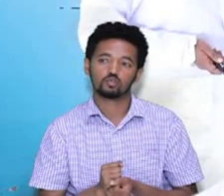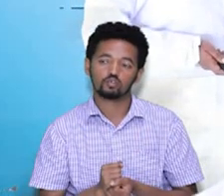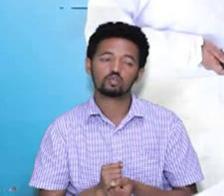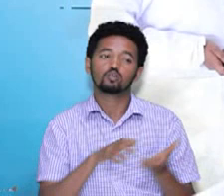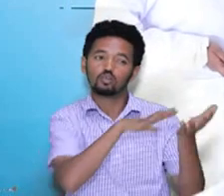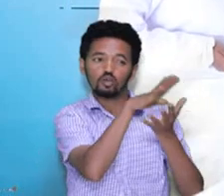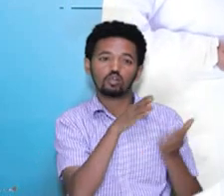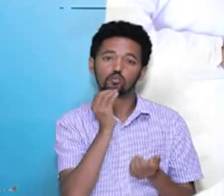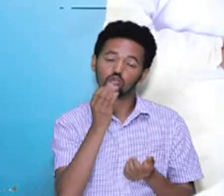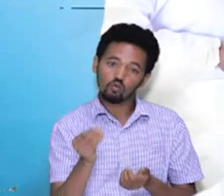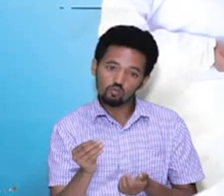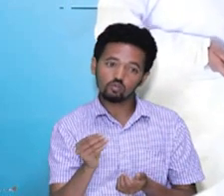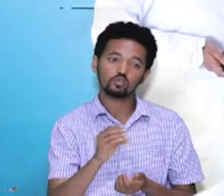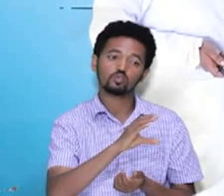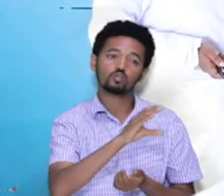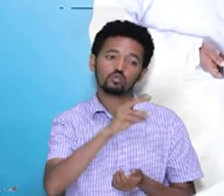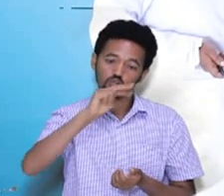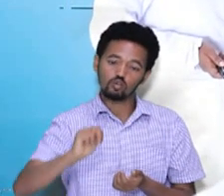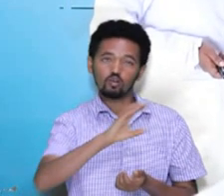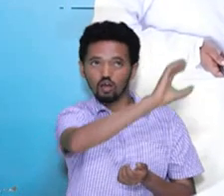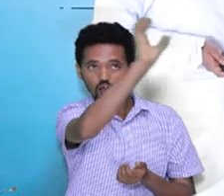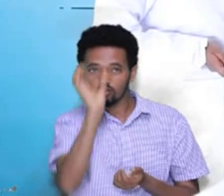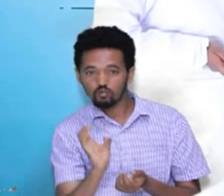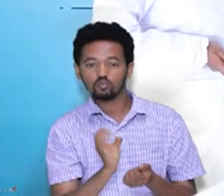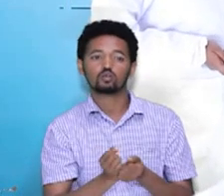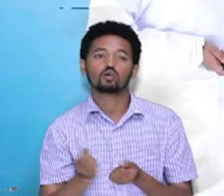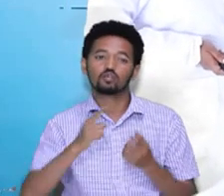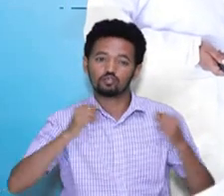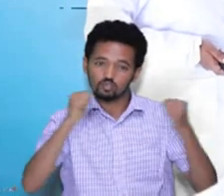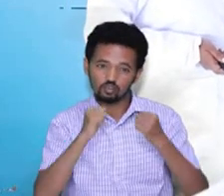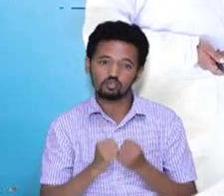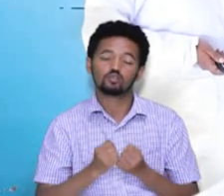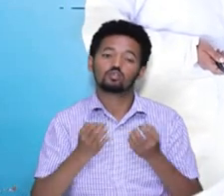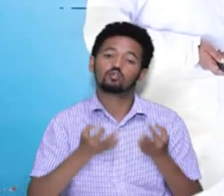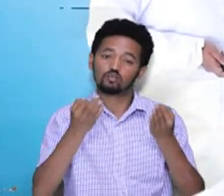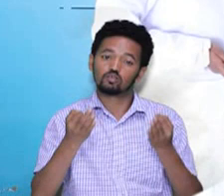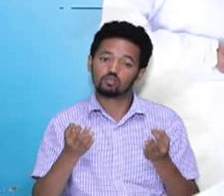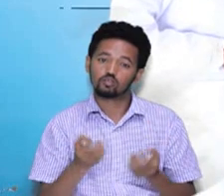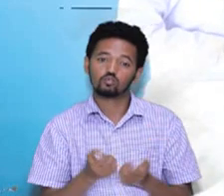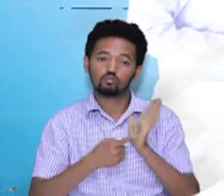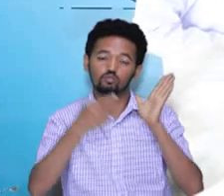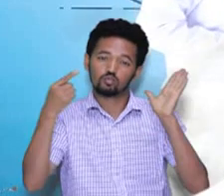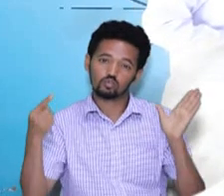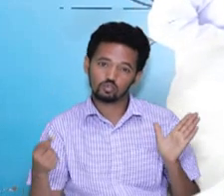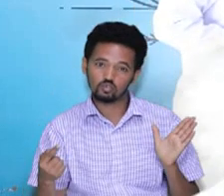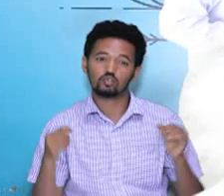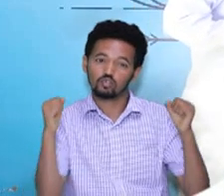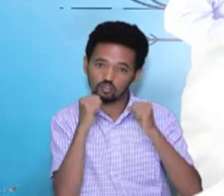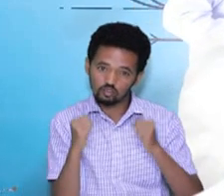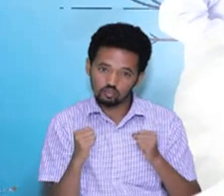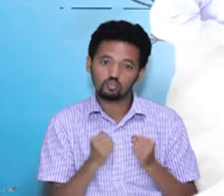The climate of South Africa is highly diverse. It has tropical,